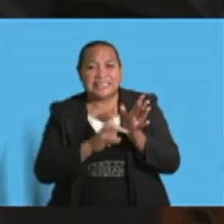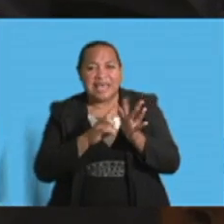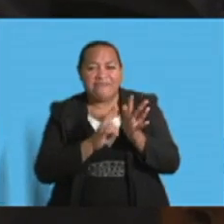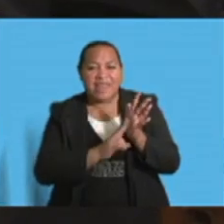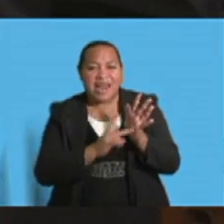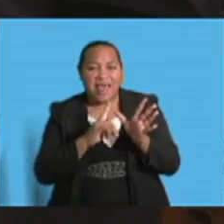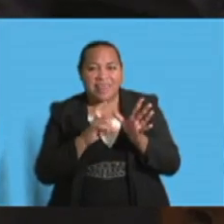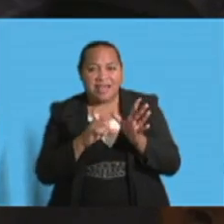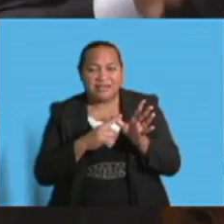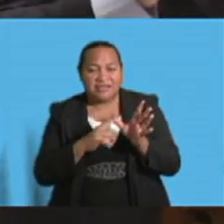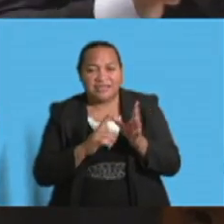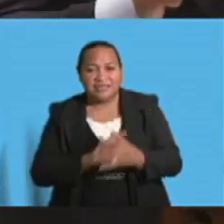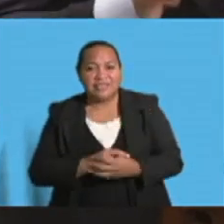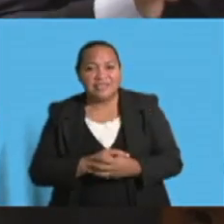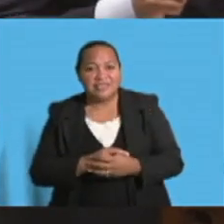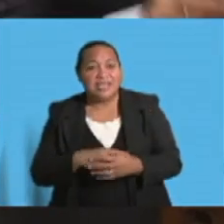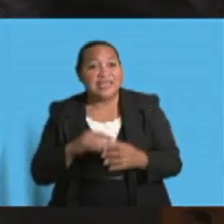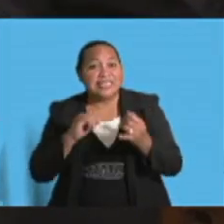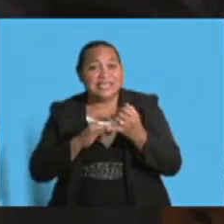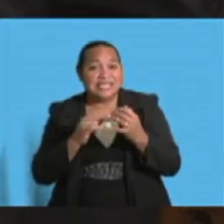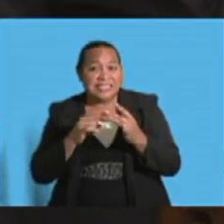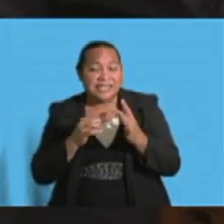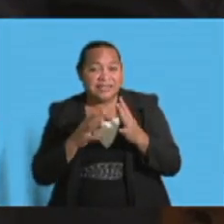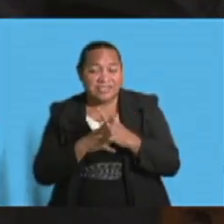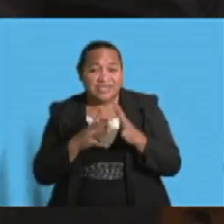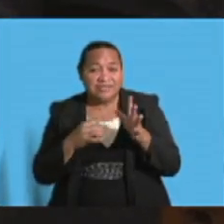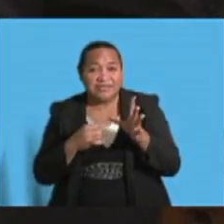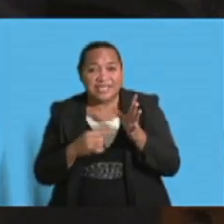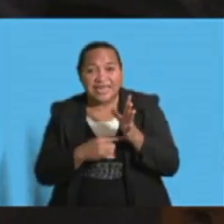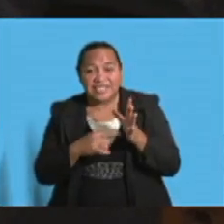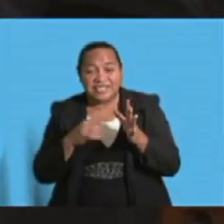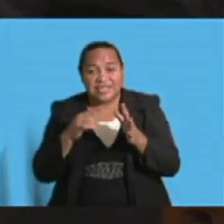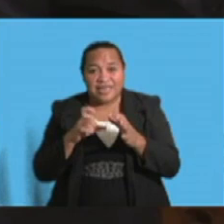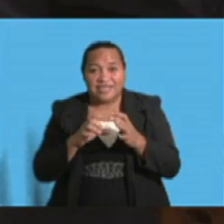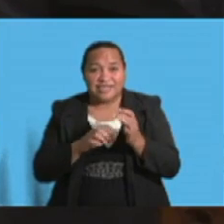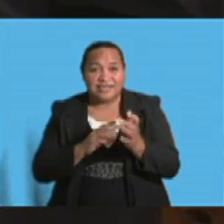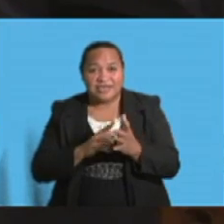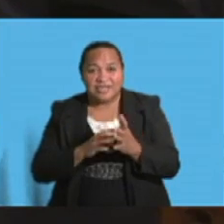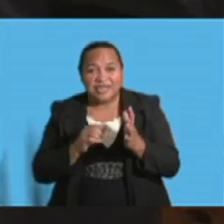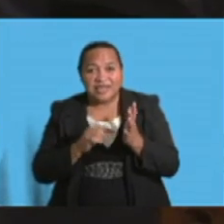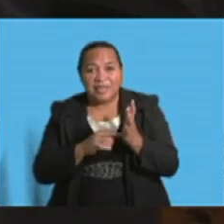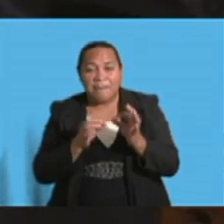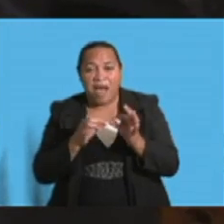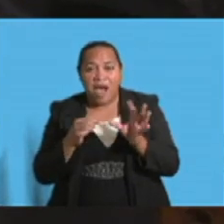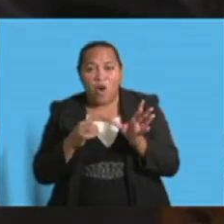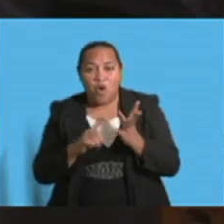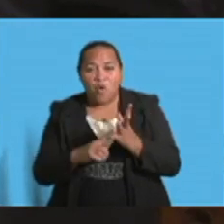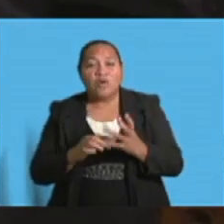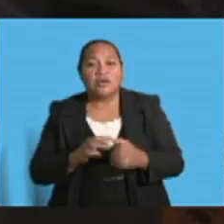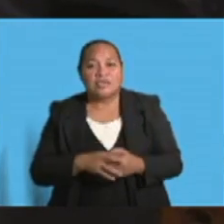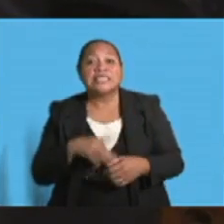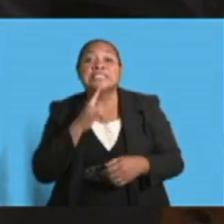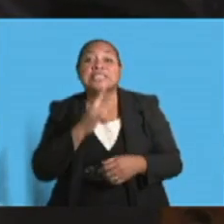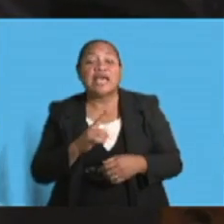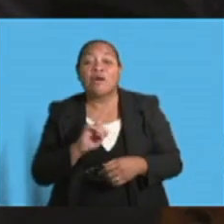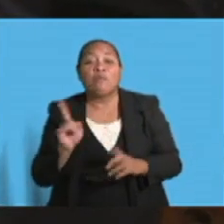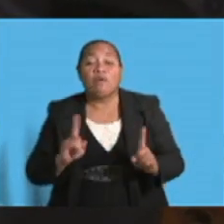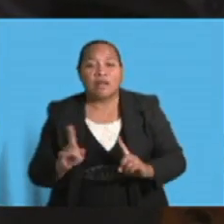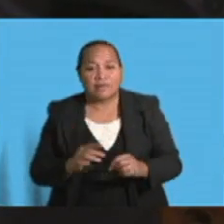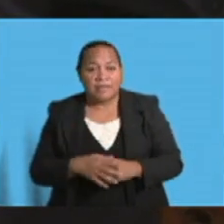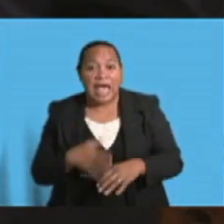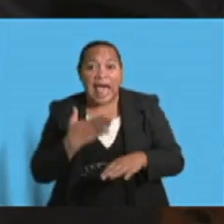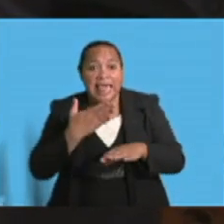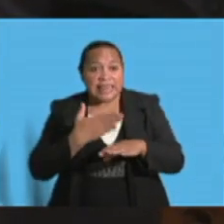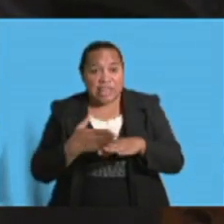issue. Highly respected and esteemed economist. And I quote, Madam Speaker, Mr. Siwatimbau said this: the new